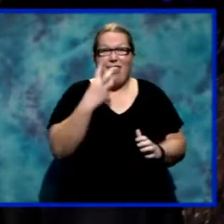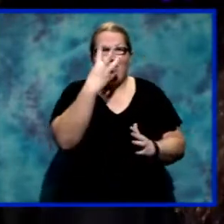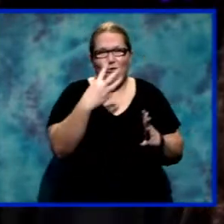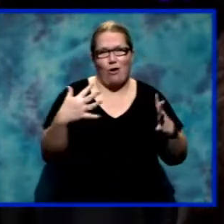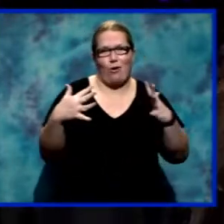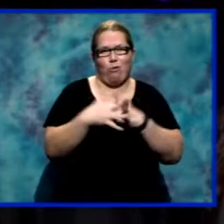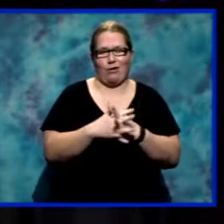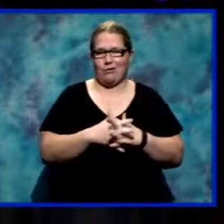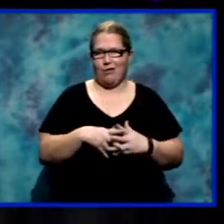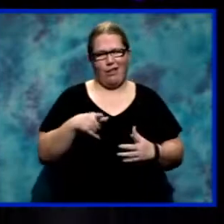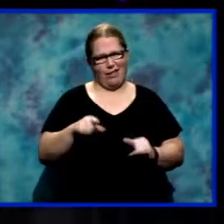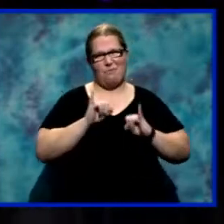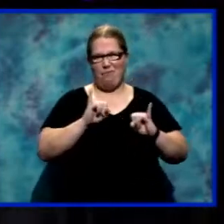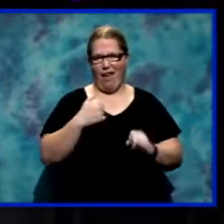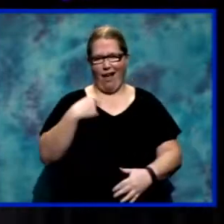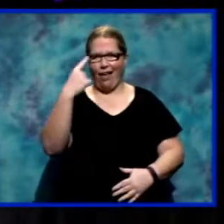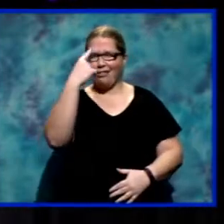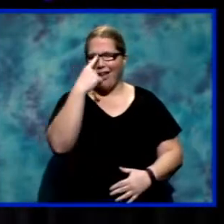That's a crime, I reckon.